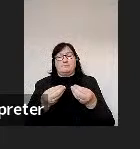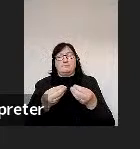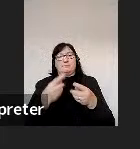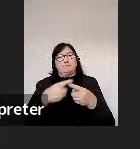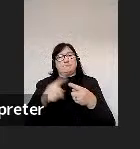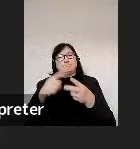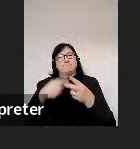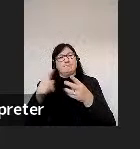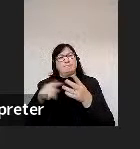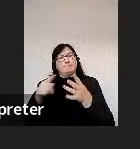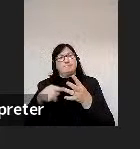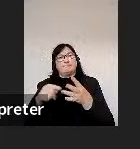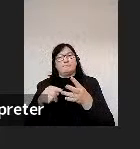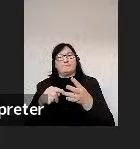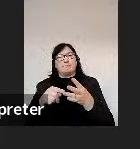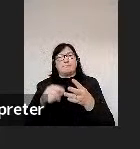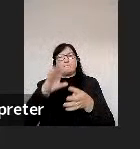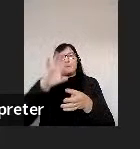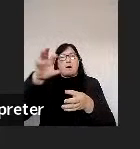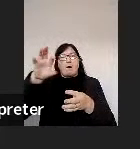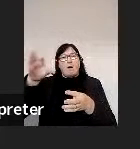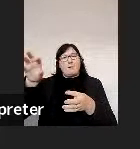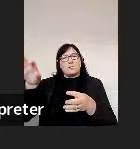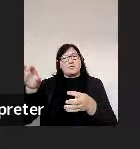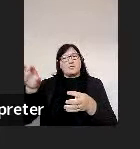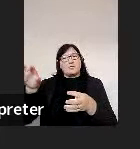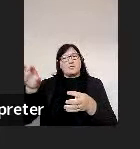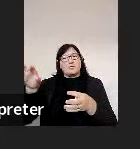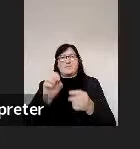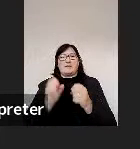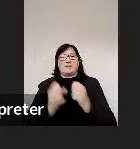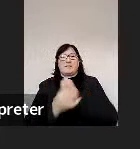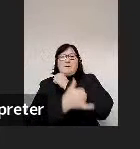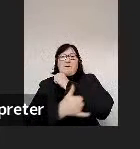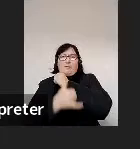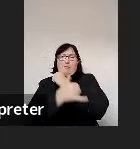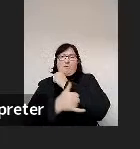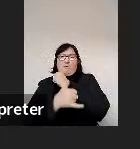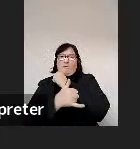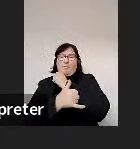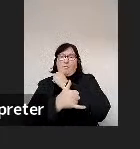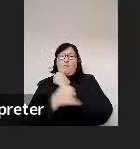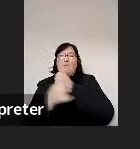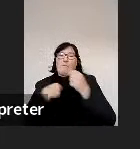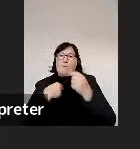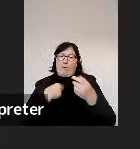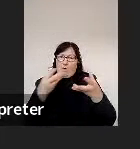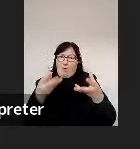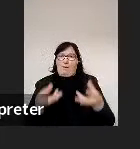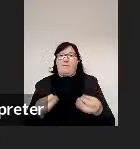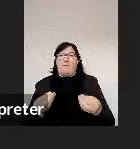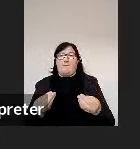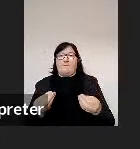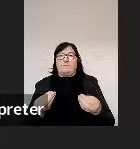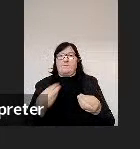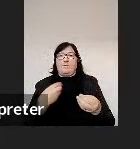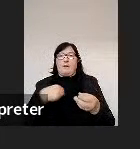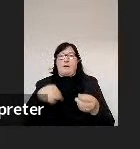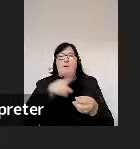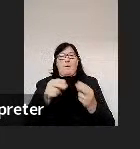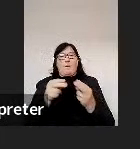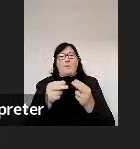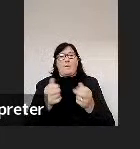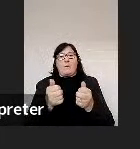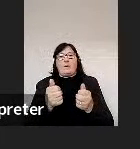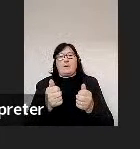capabilities around the country where we have our members who are quite competent